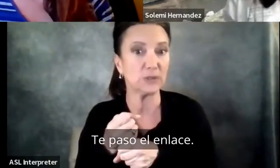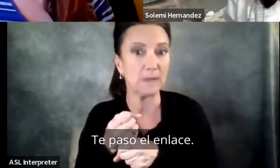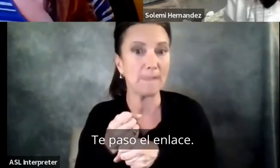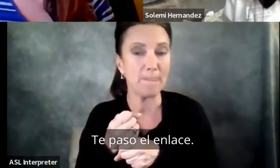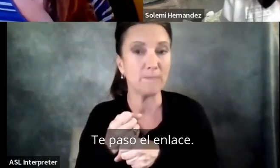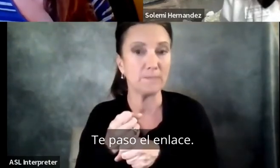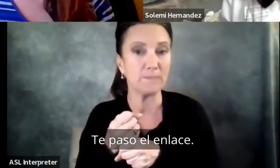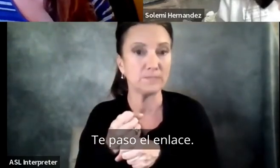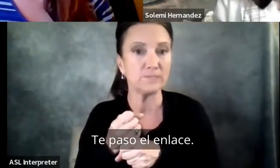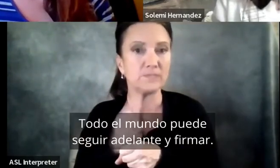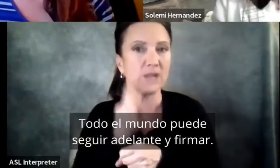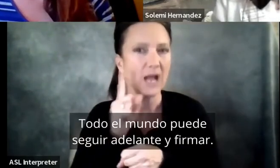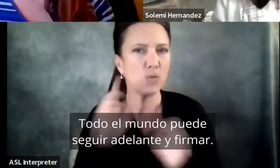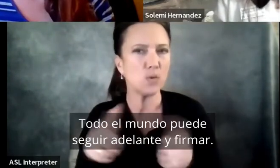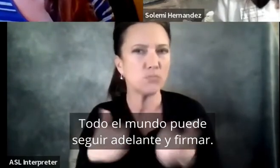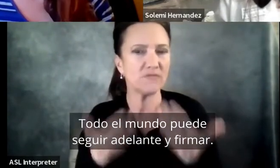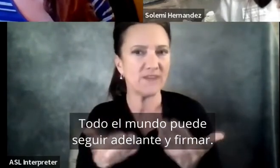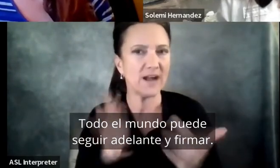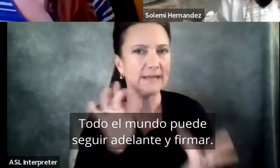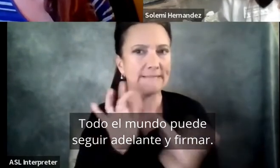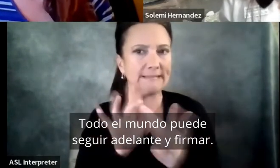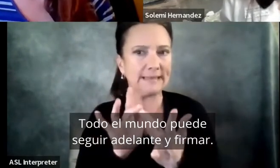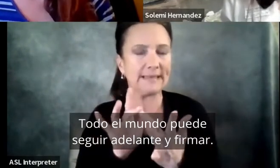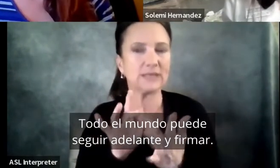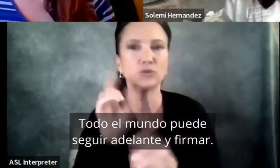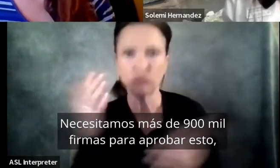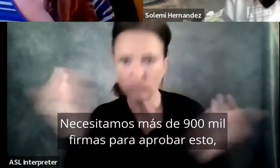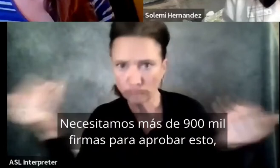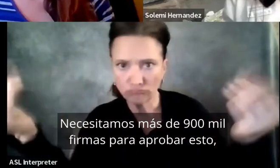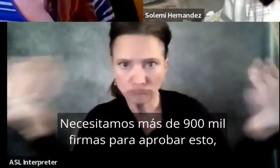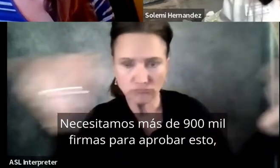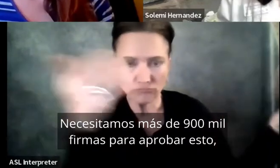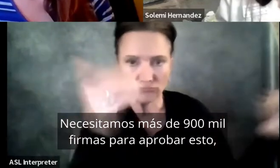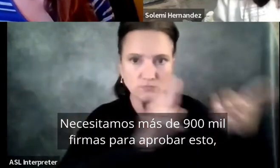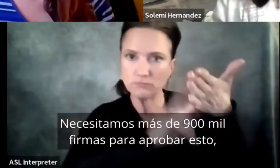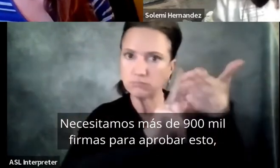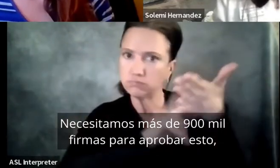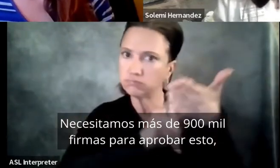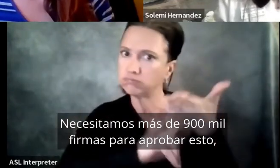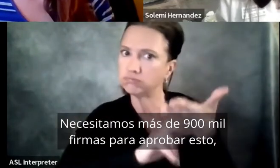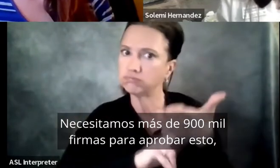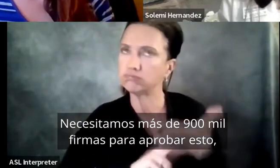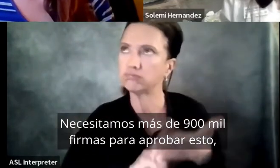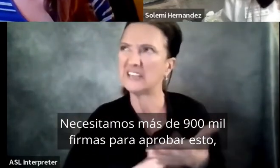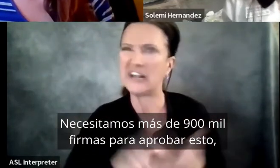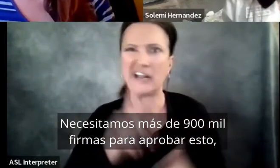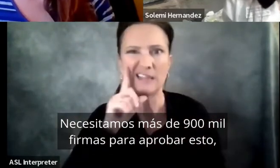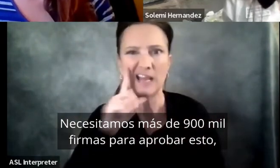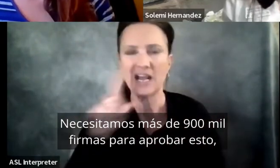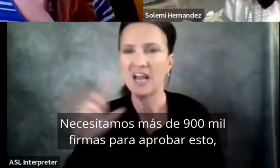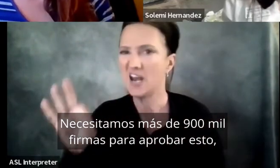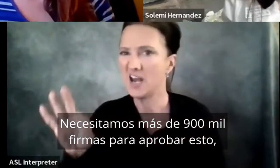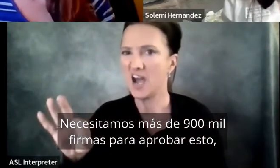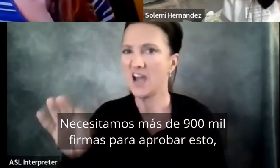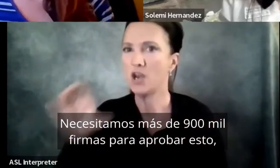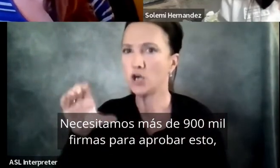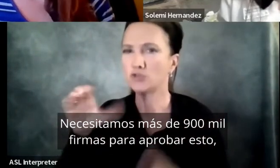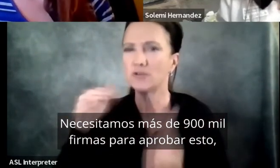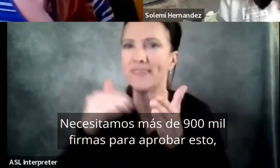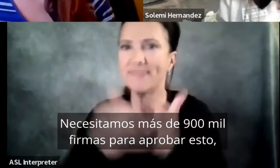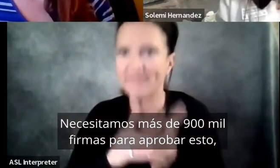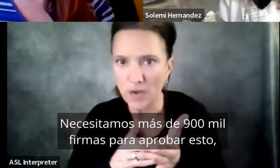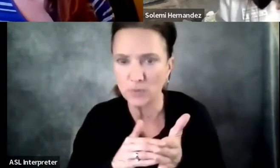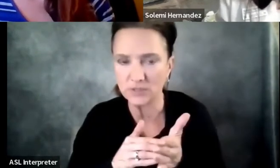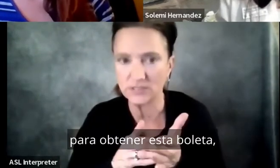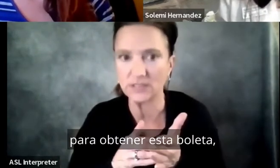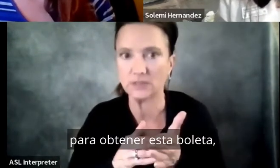I'm gonna provide you with the link. Everybody can go ahead and sign. We need over 900,000 signatures to